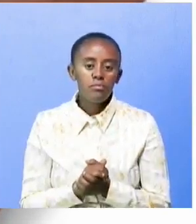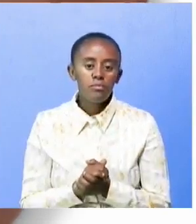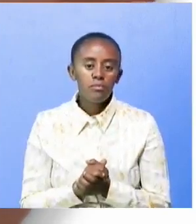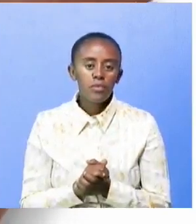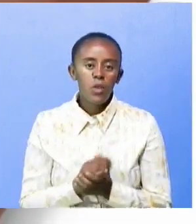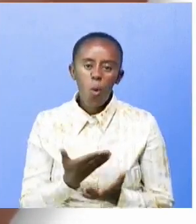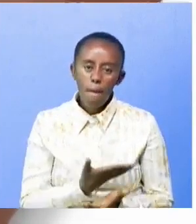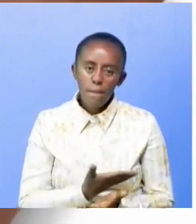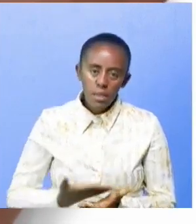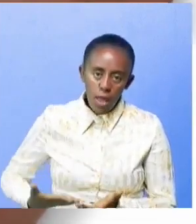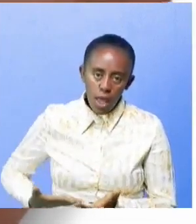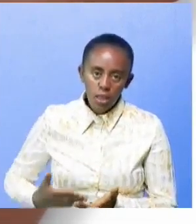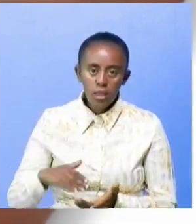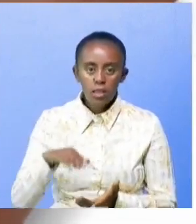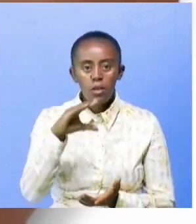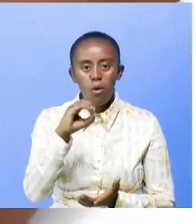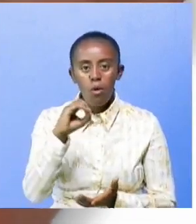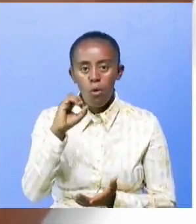commitment,